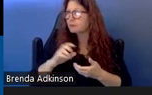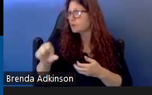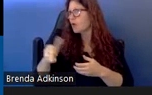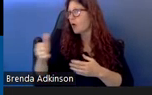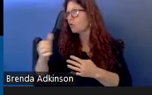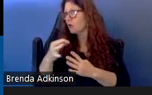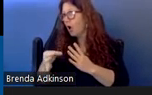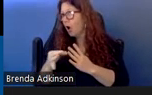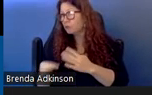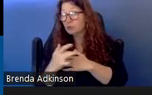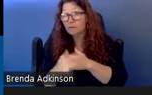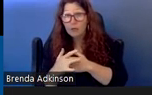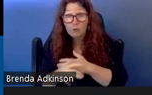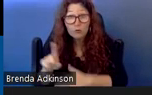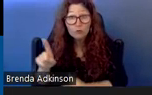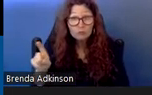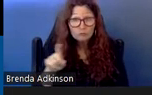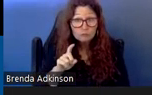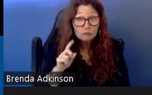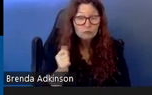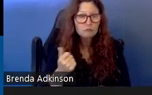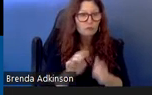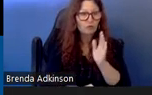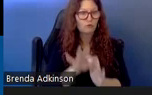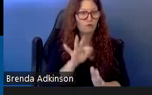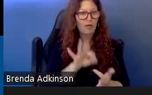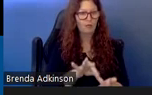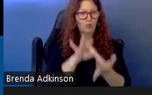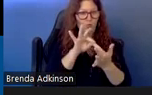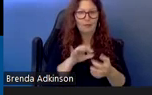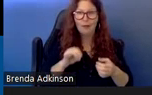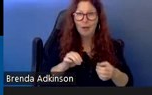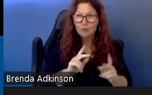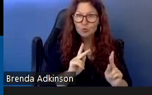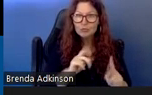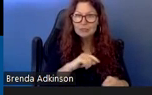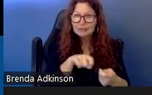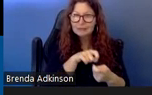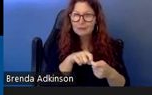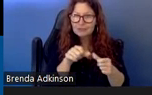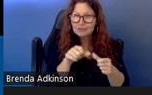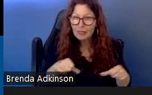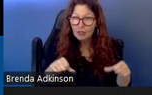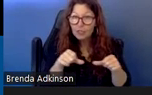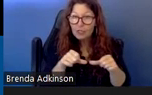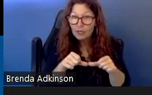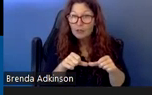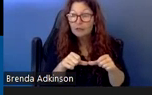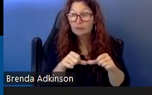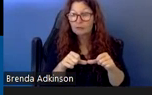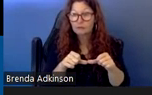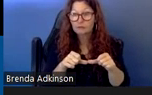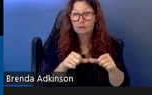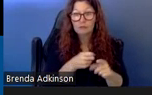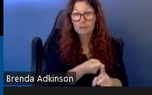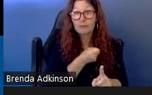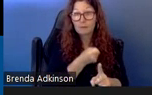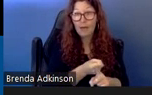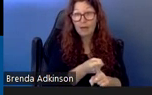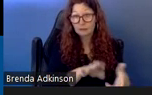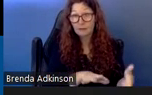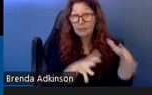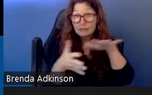identify maybe unique opportunities in a specific geographic area that's been impacted by a